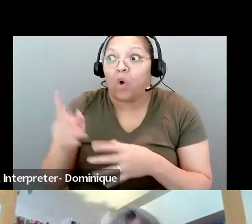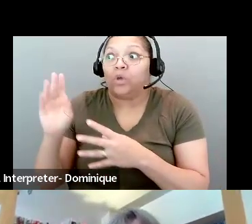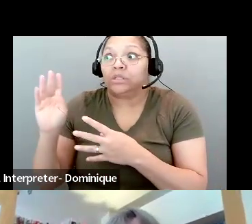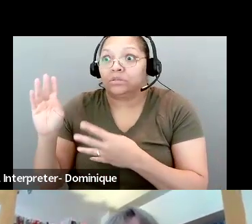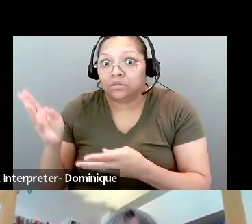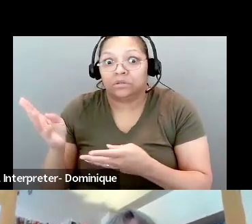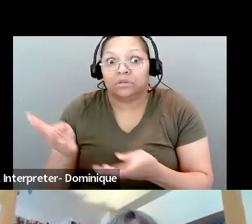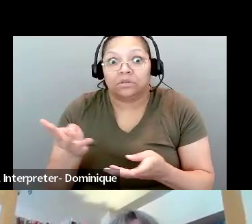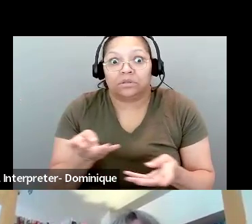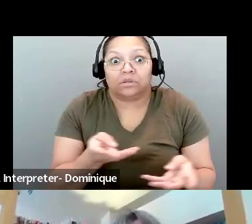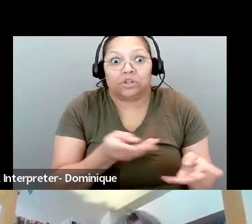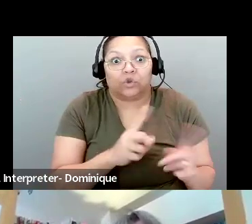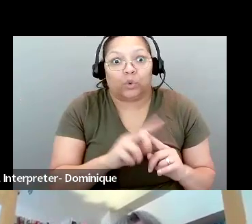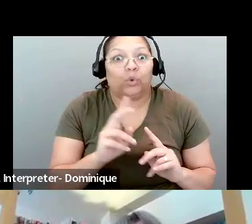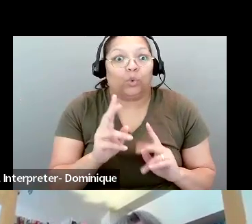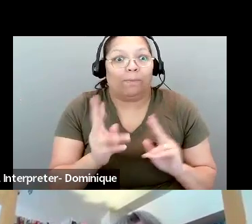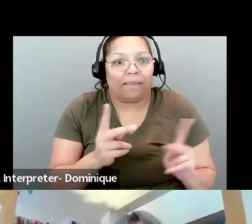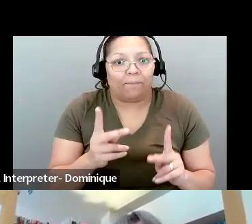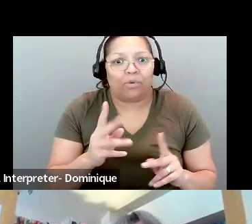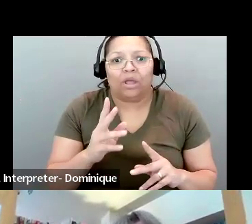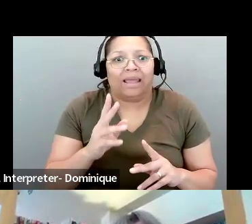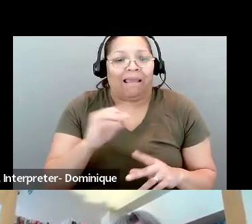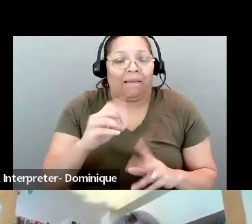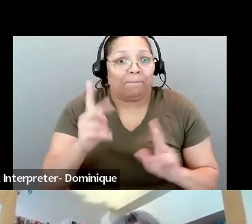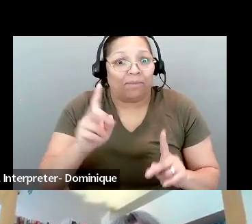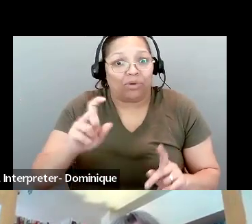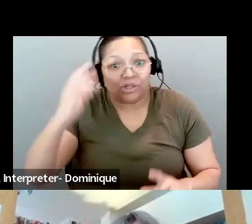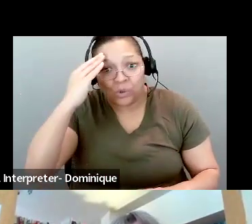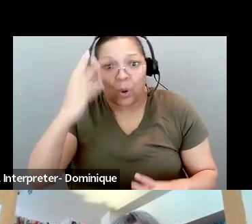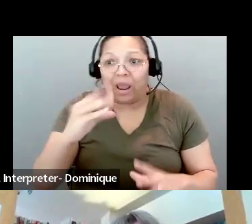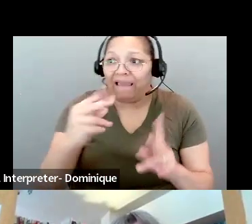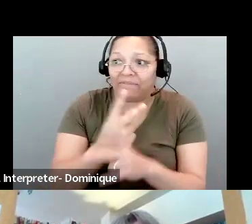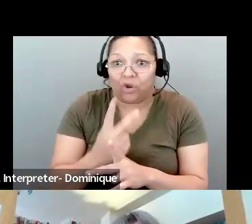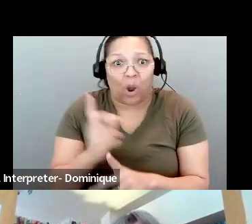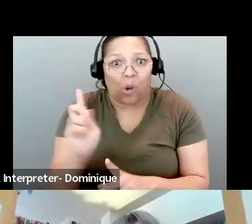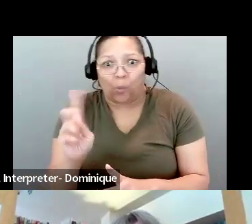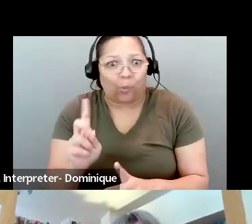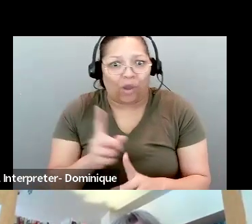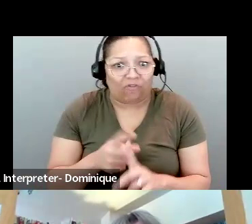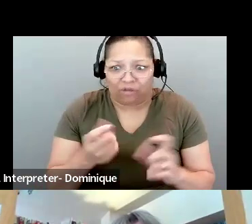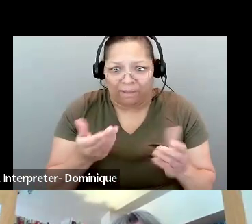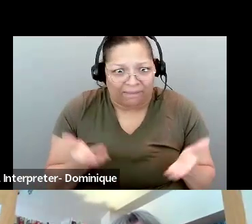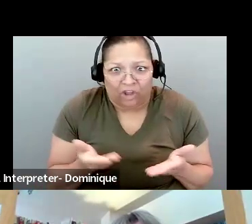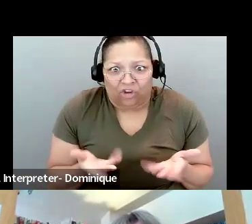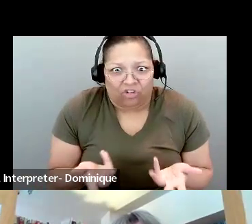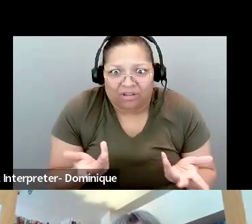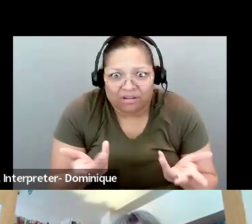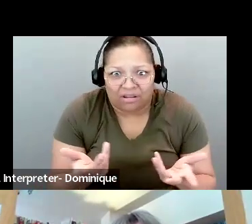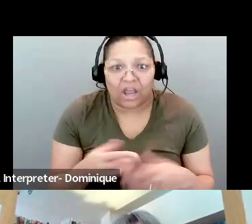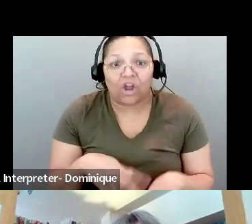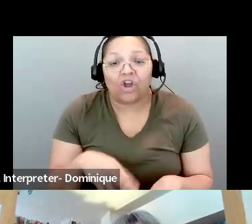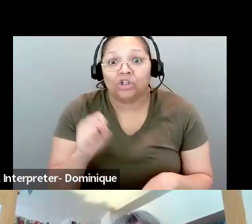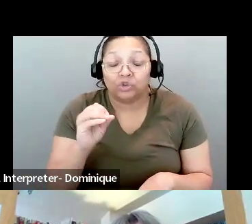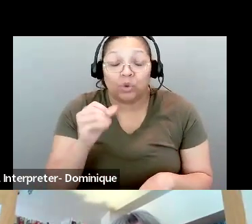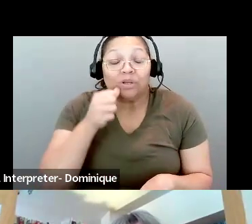lot of people need to be told, and a lot of people are trying to figure out where we go from here. So there was a fair amount of time at yesterday's